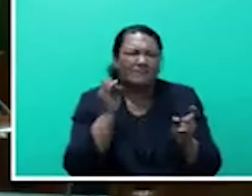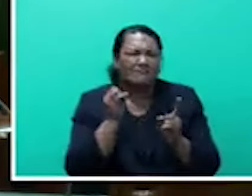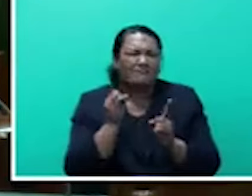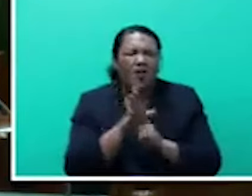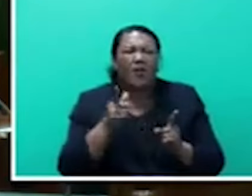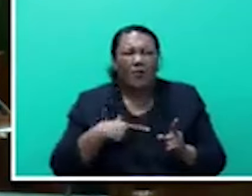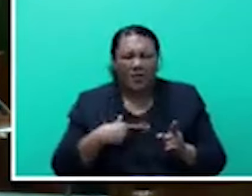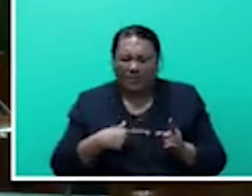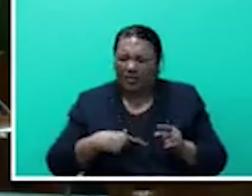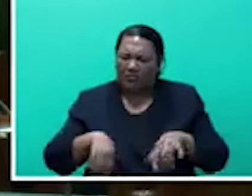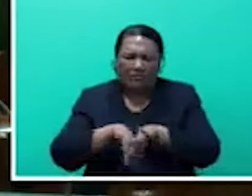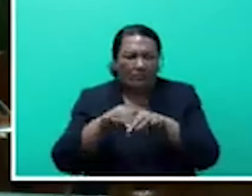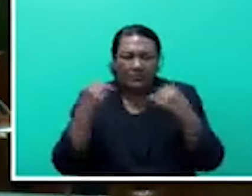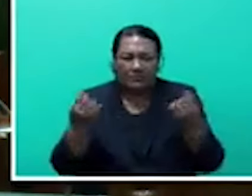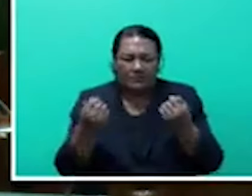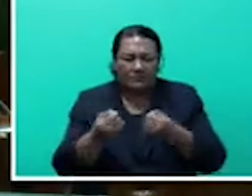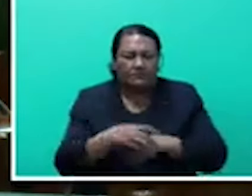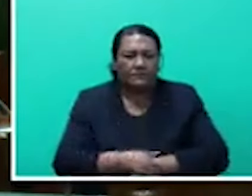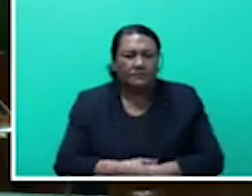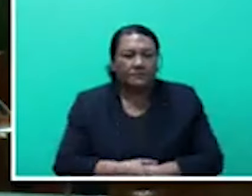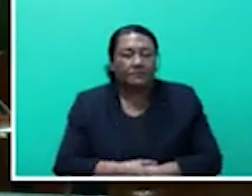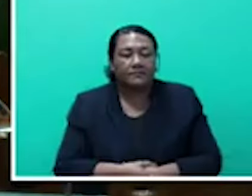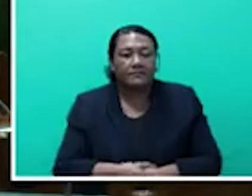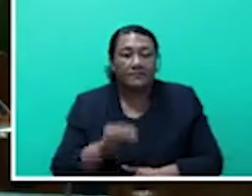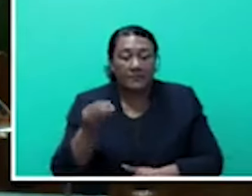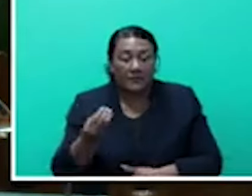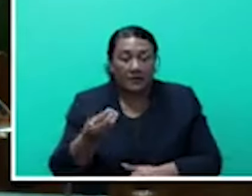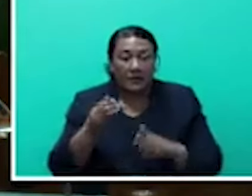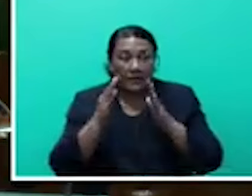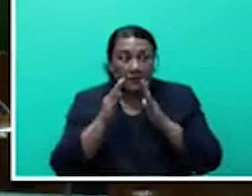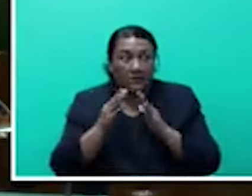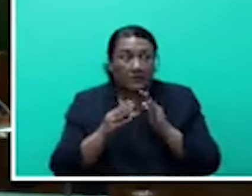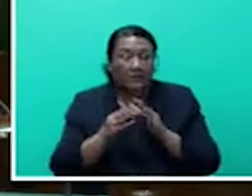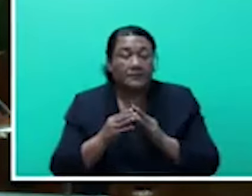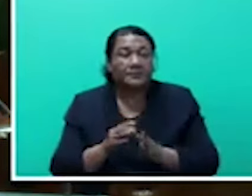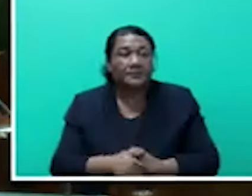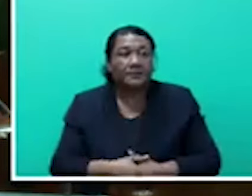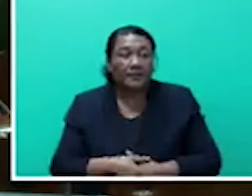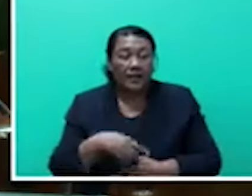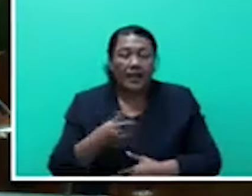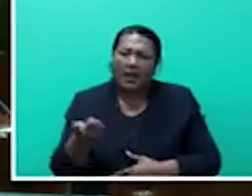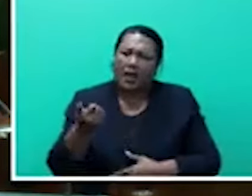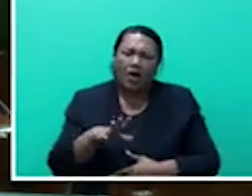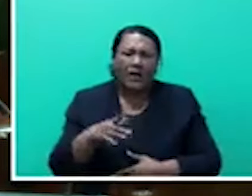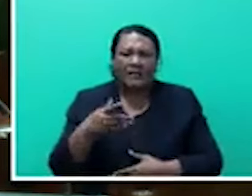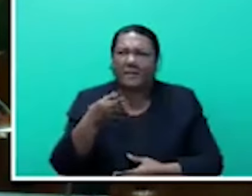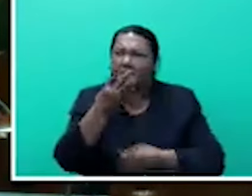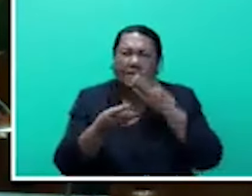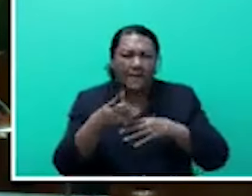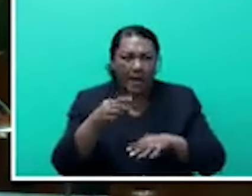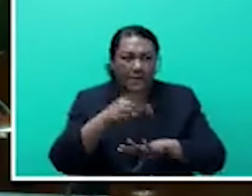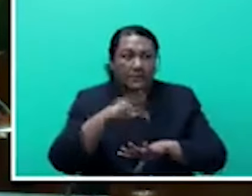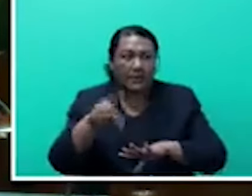the town council elections. Sir, I know it has been said in this parliament that the town council elections will